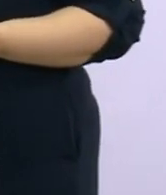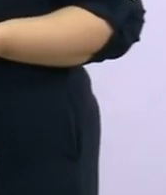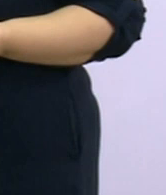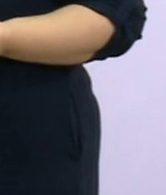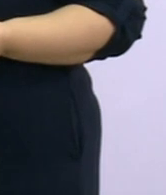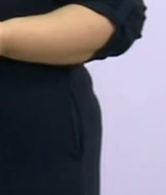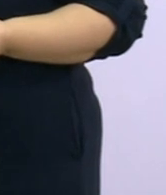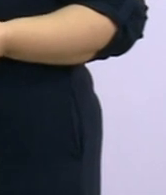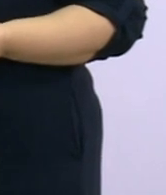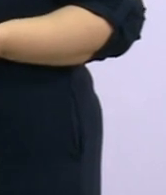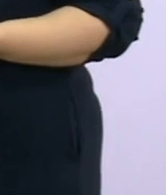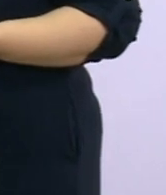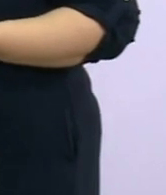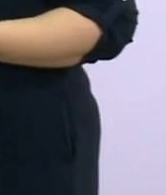To motivate.